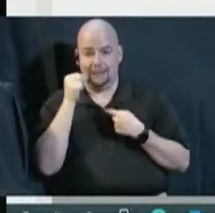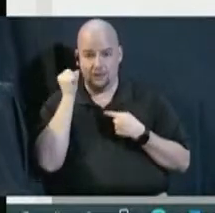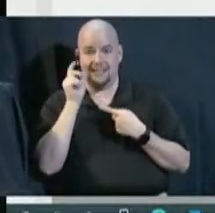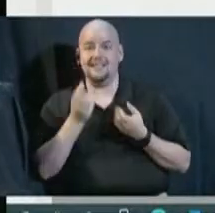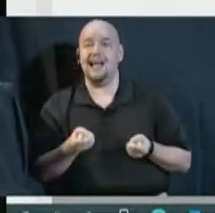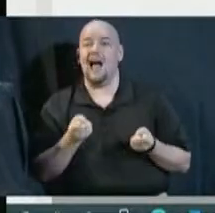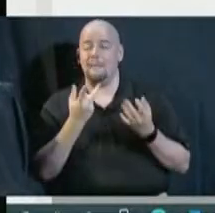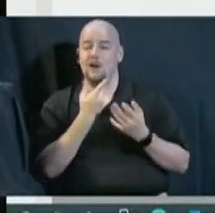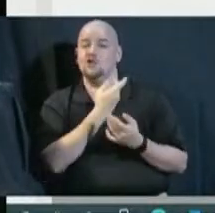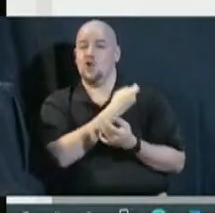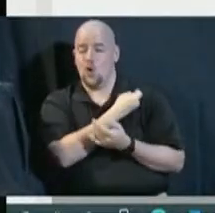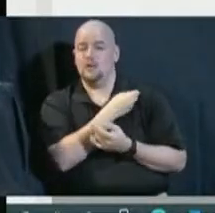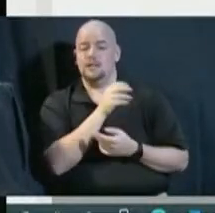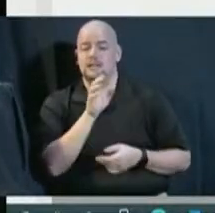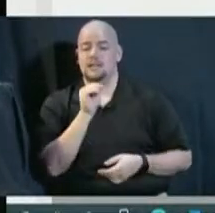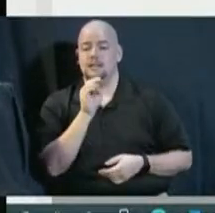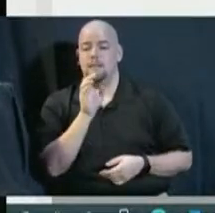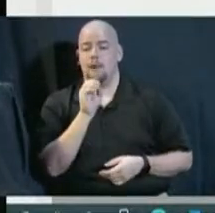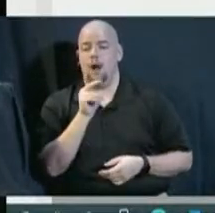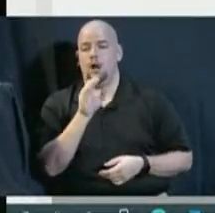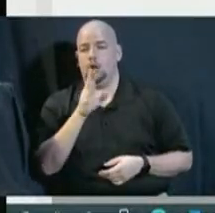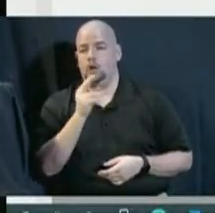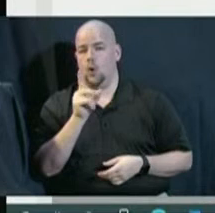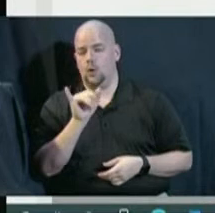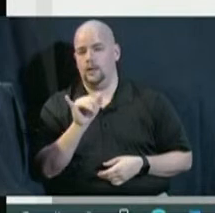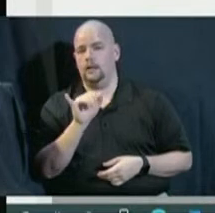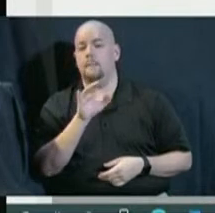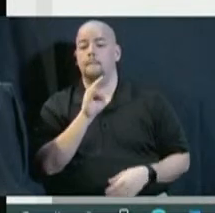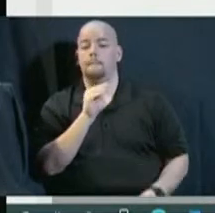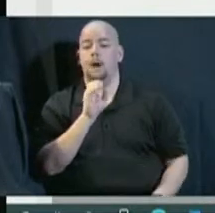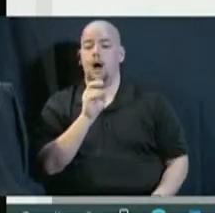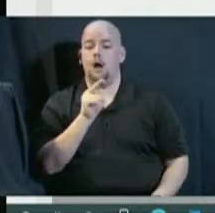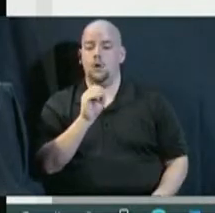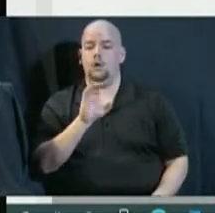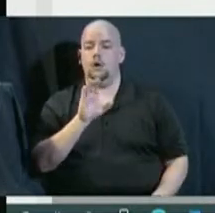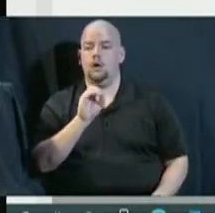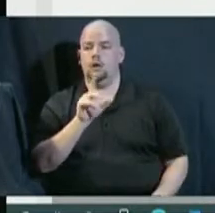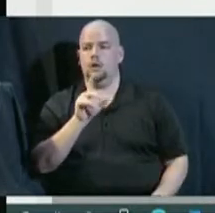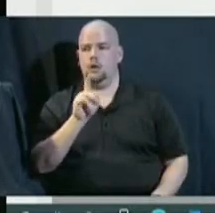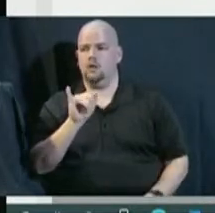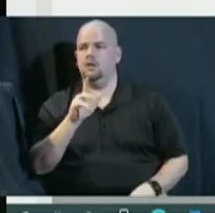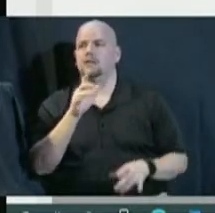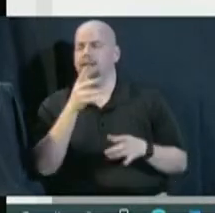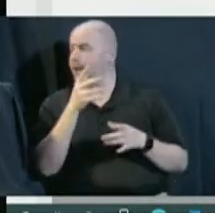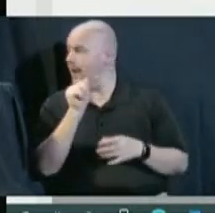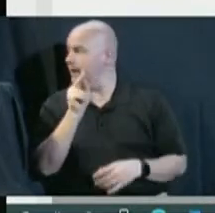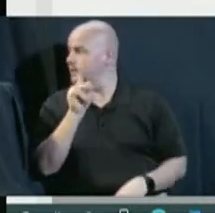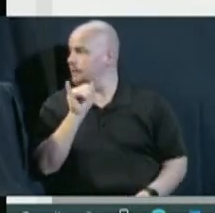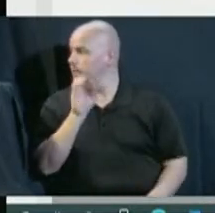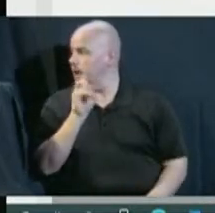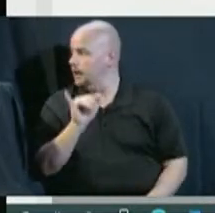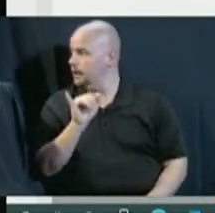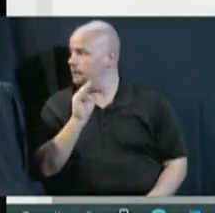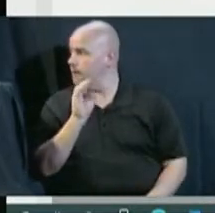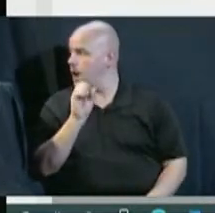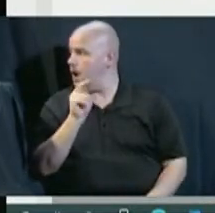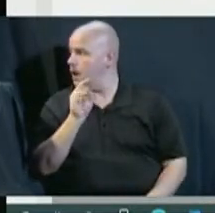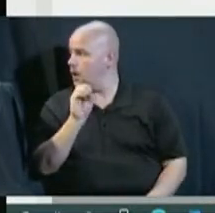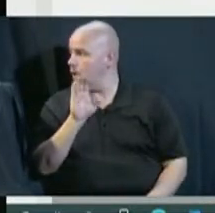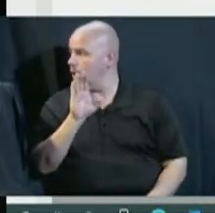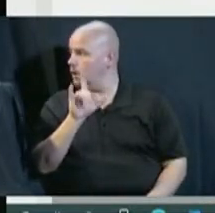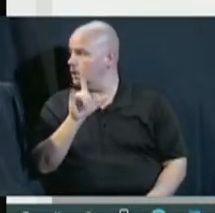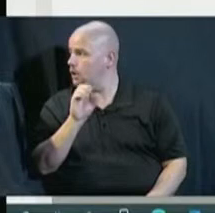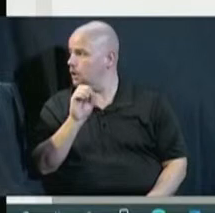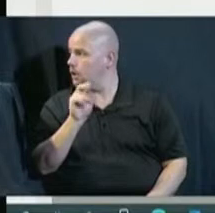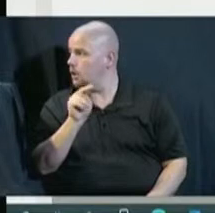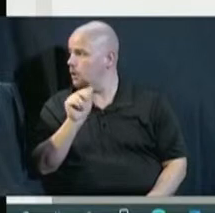doses of monoclonal antibody, outpatient monoclonal antibody that we've administered. And so another stark contrast to the winter surge.